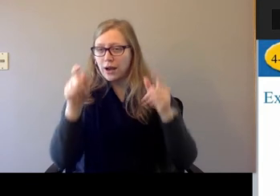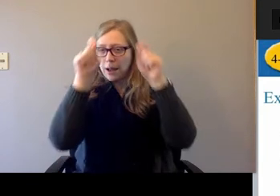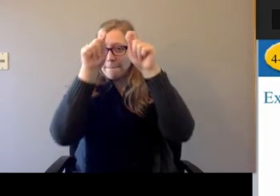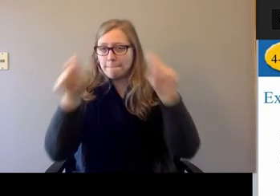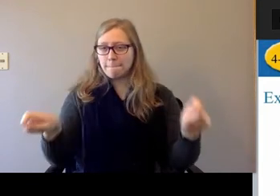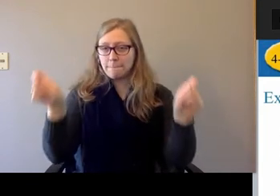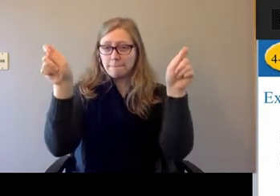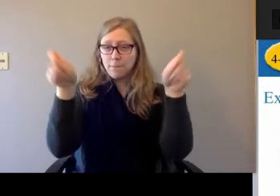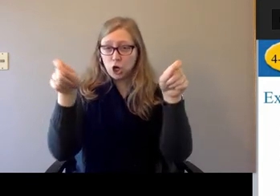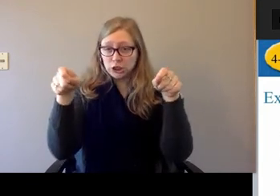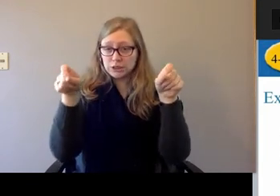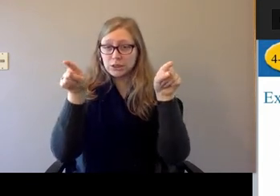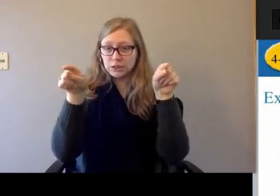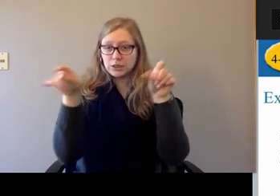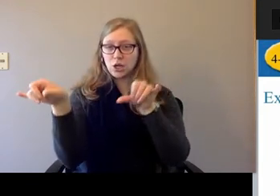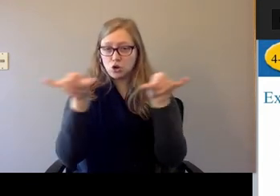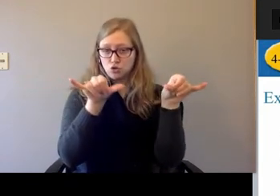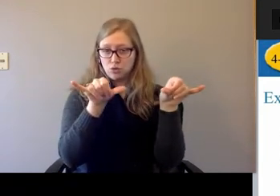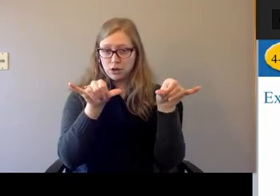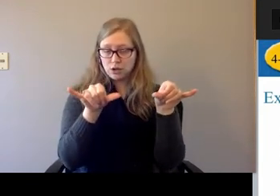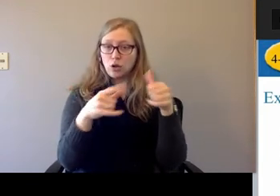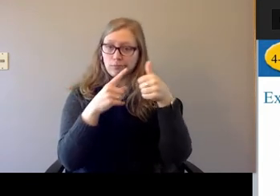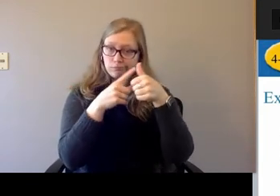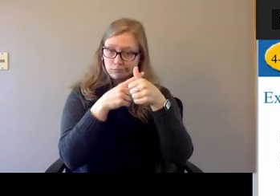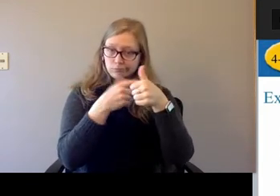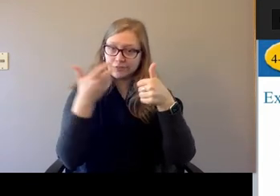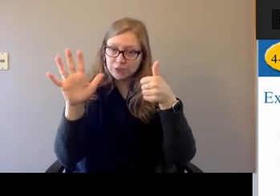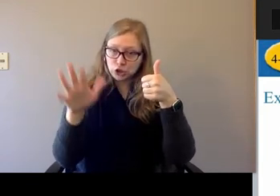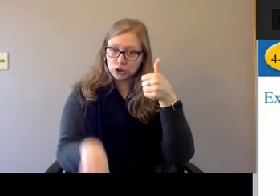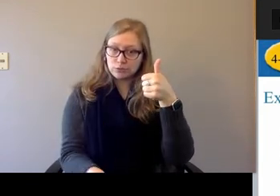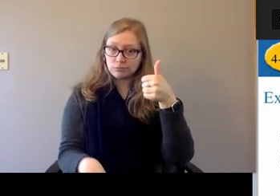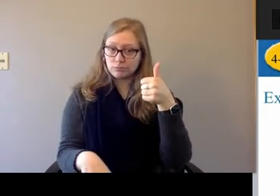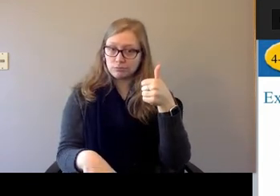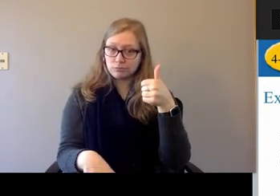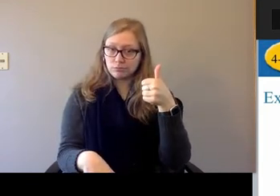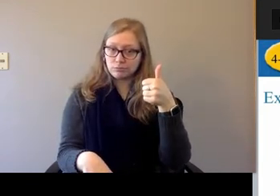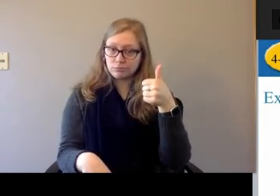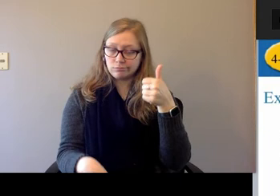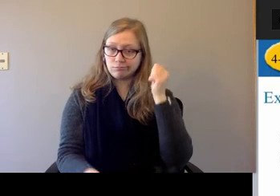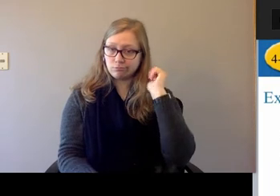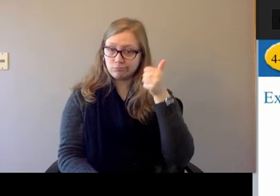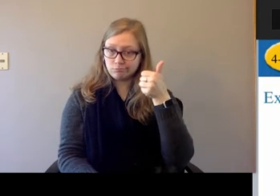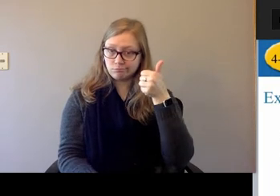that's one check. So I'm halfway there. Hypotenuses are congruent.